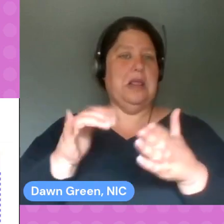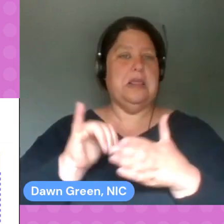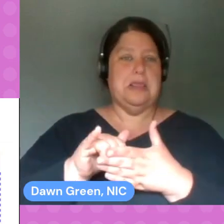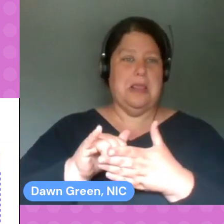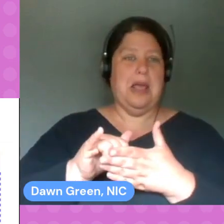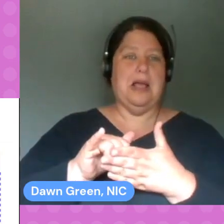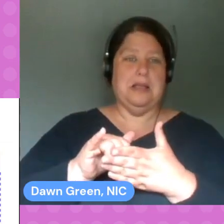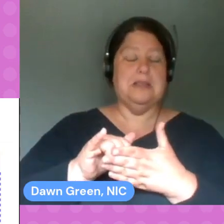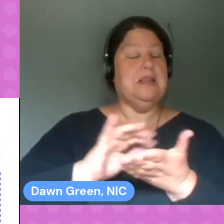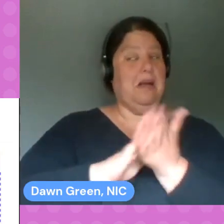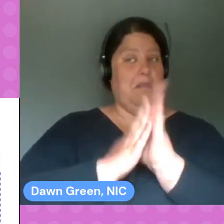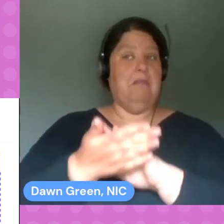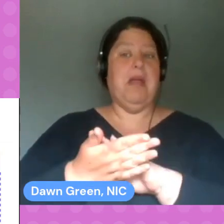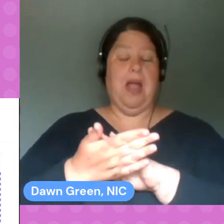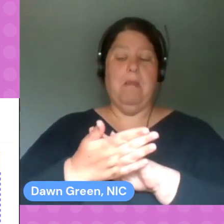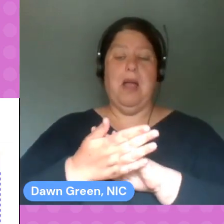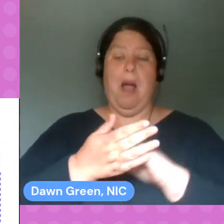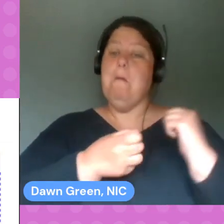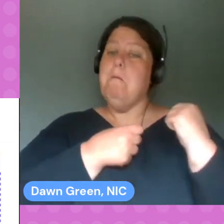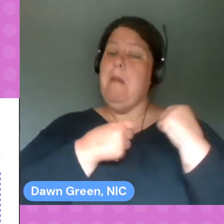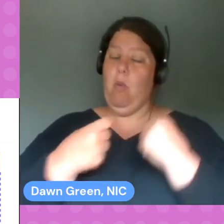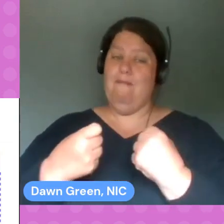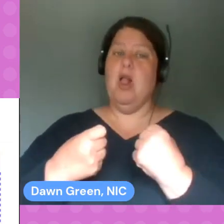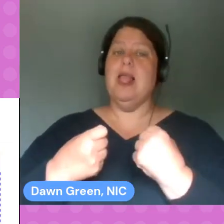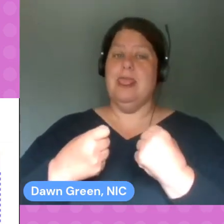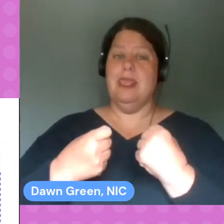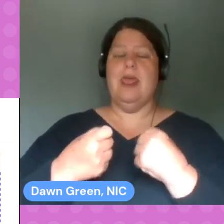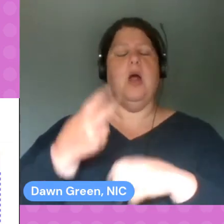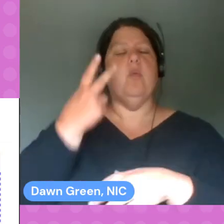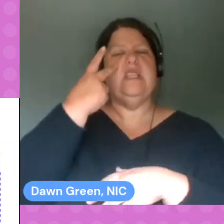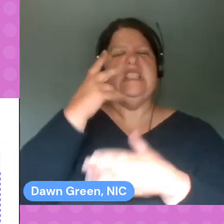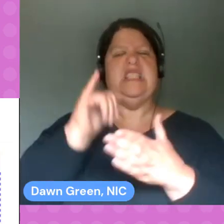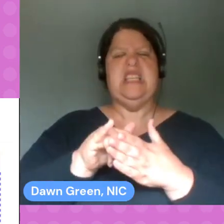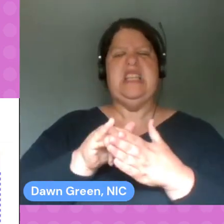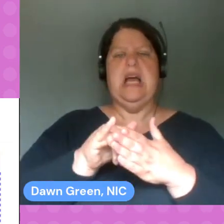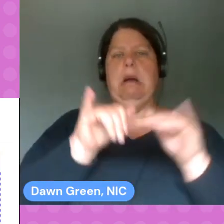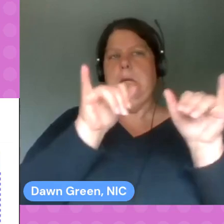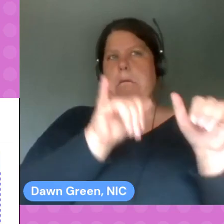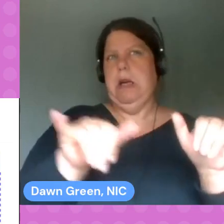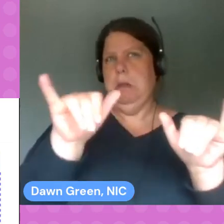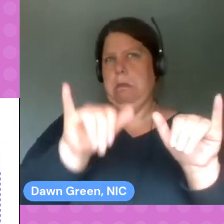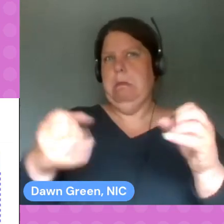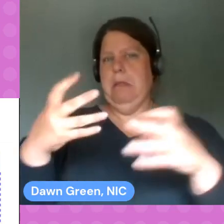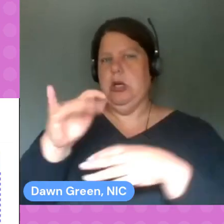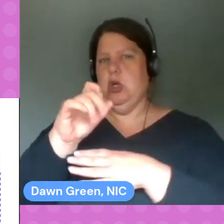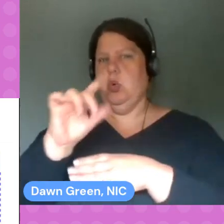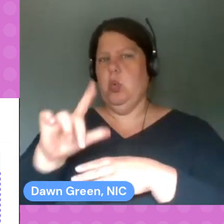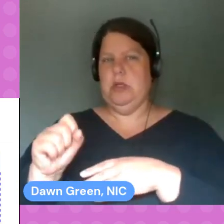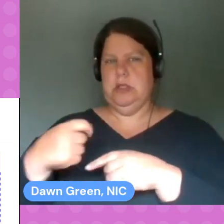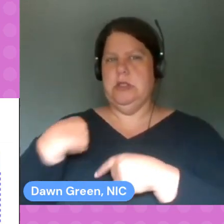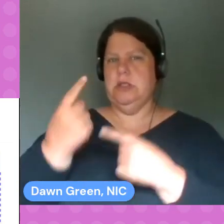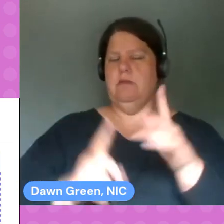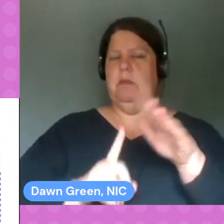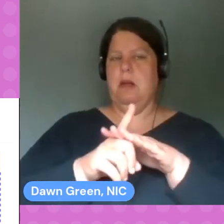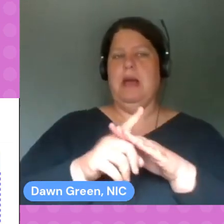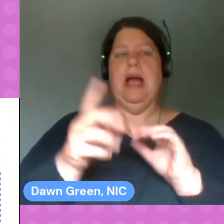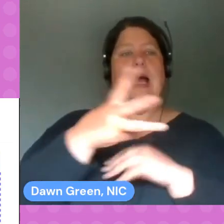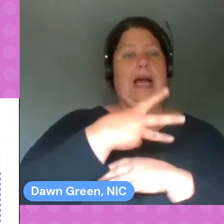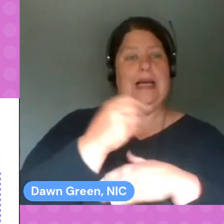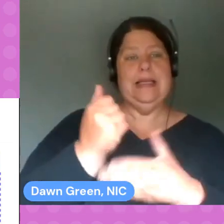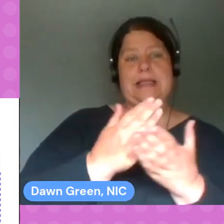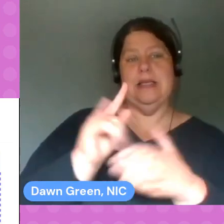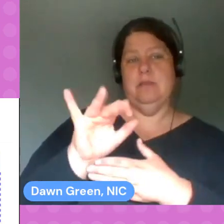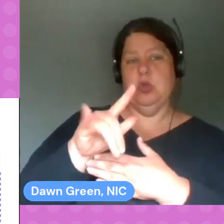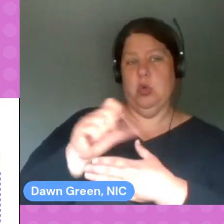very powerful. And you see this kind of pattern in a lot of tools that's popping up, and some tools that are aimed